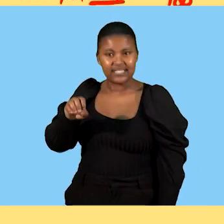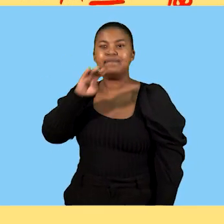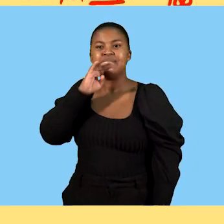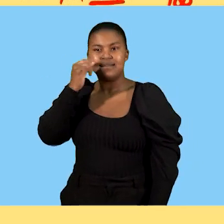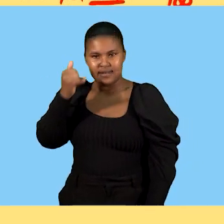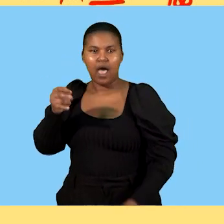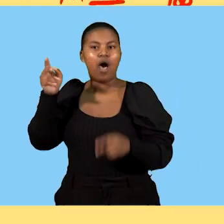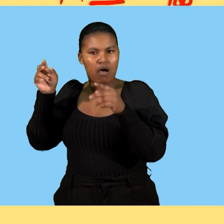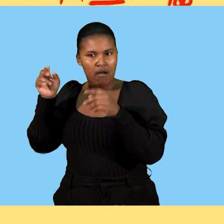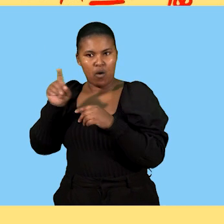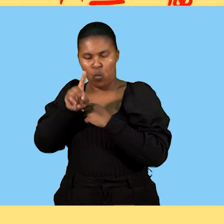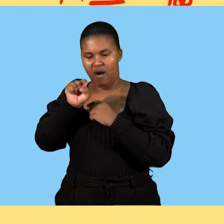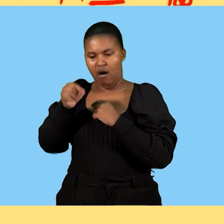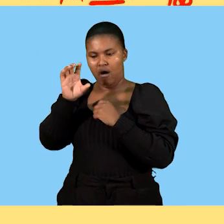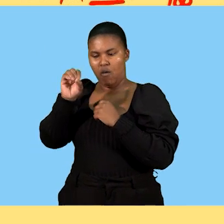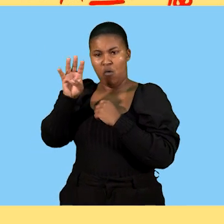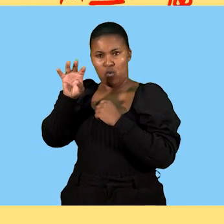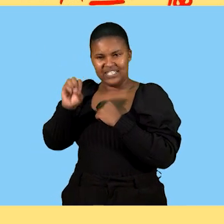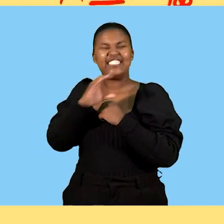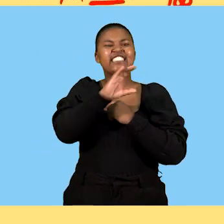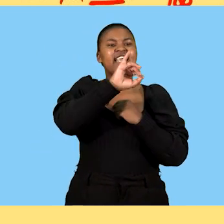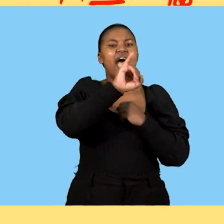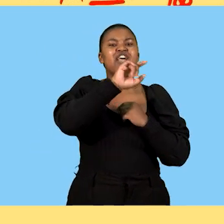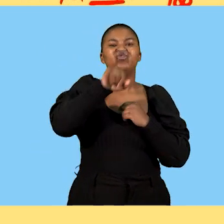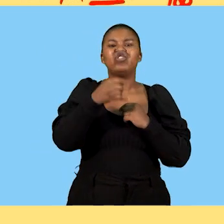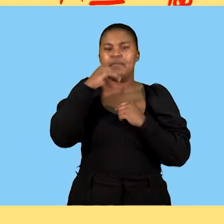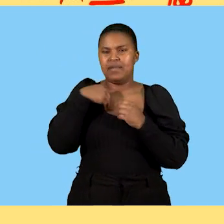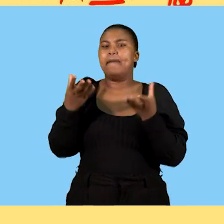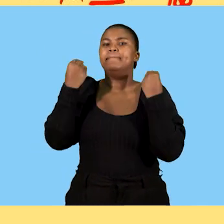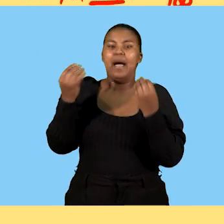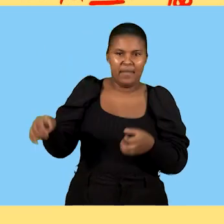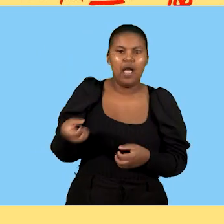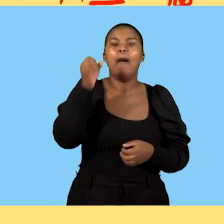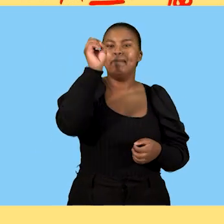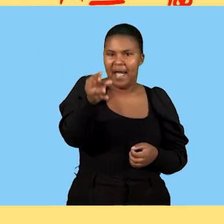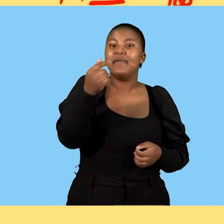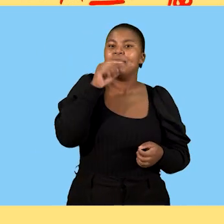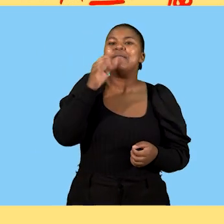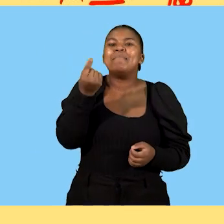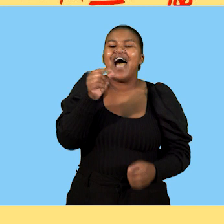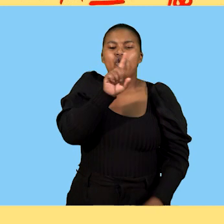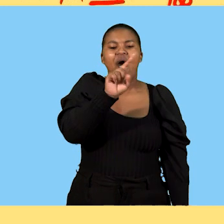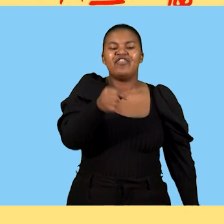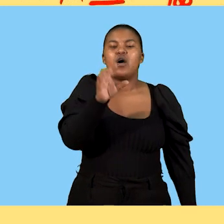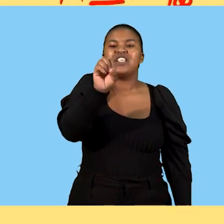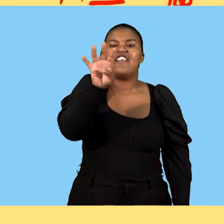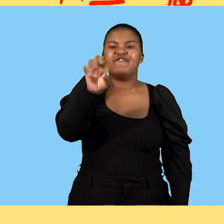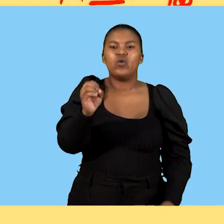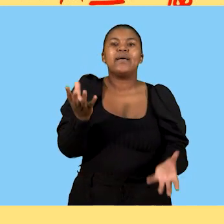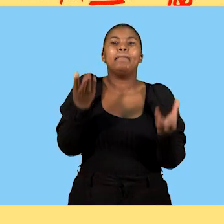here, bank, definitely this is CRJ, and I get my 1,040. This is what we have